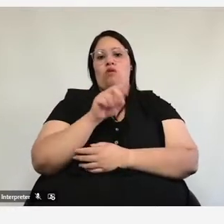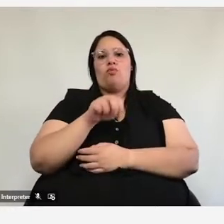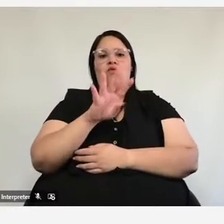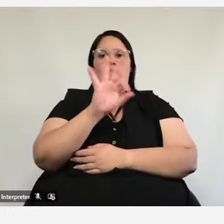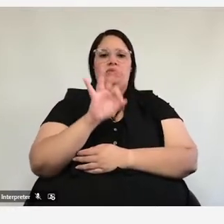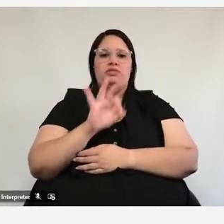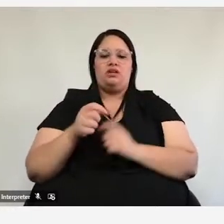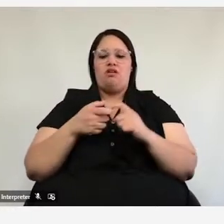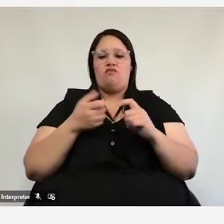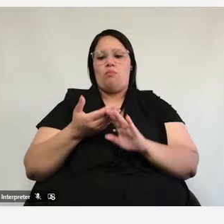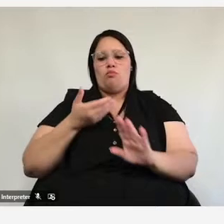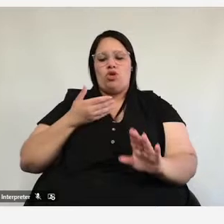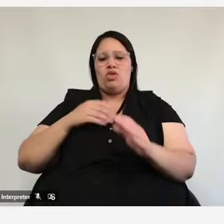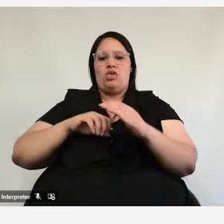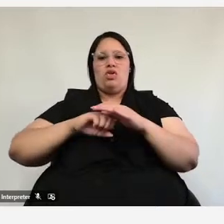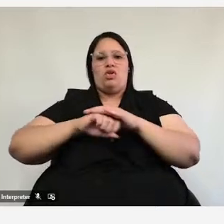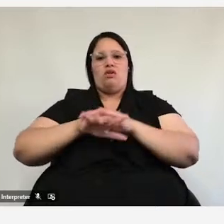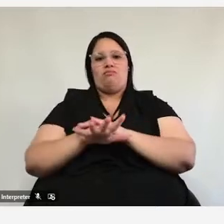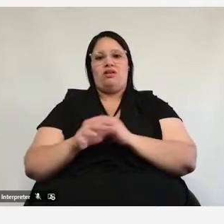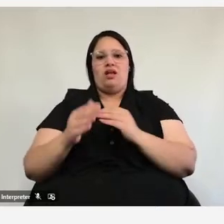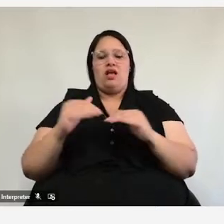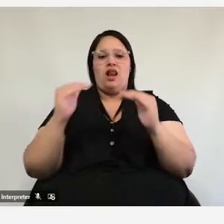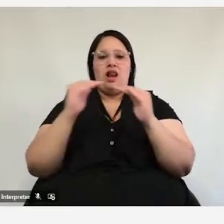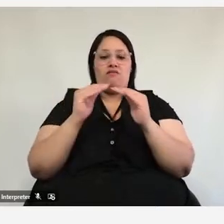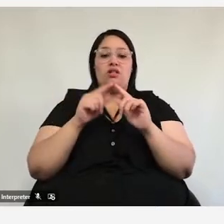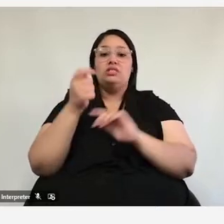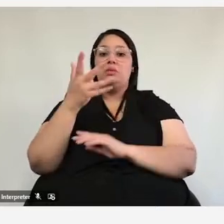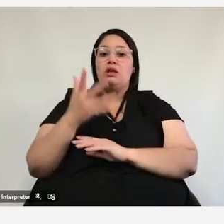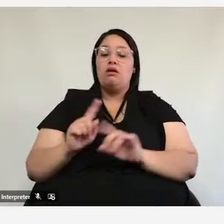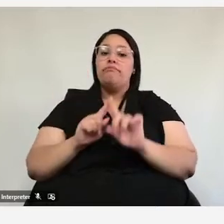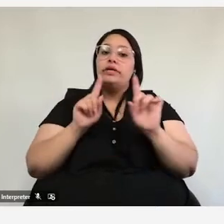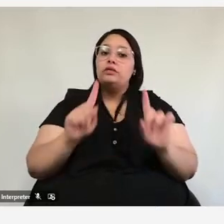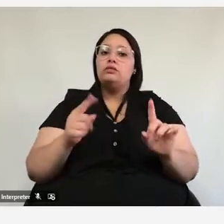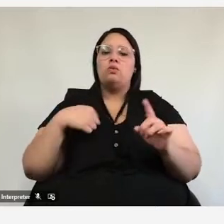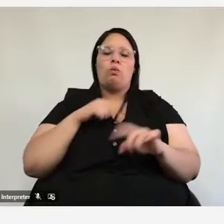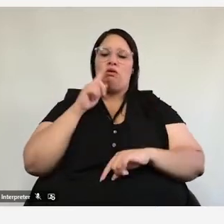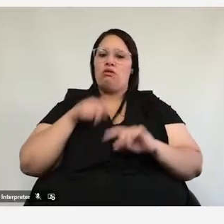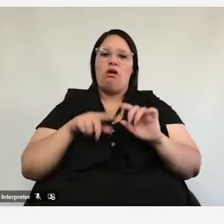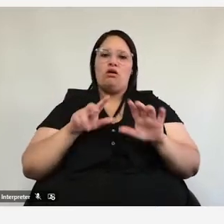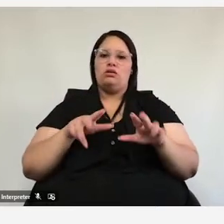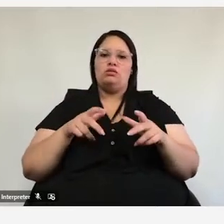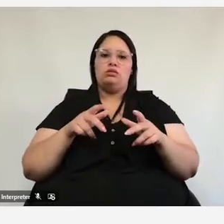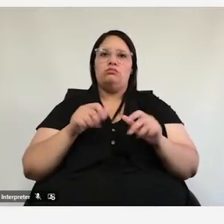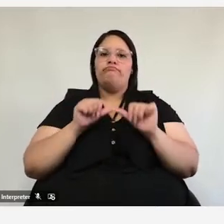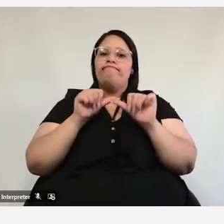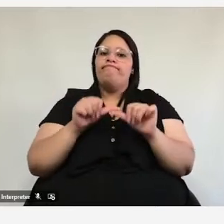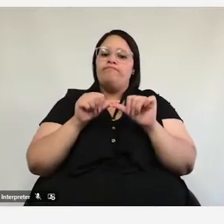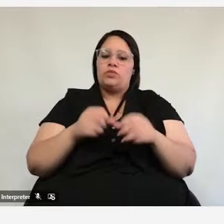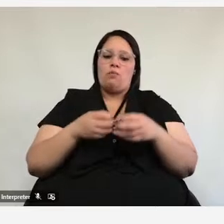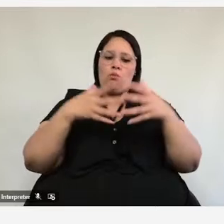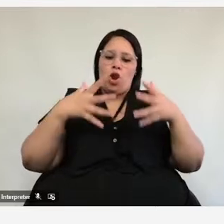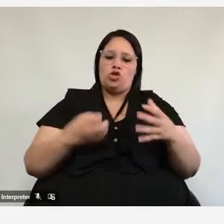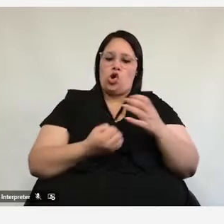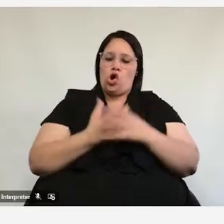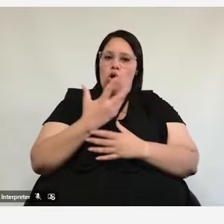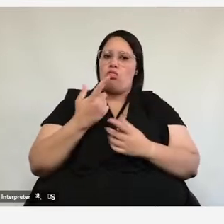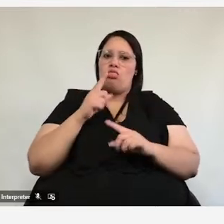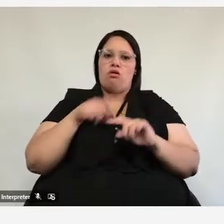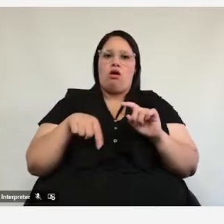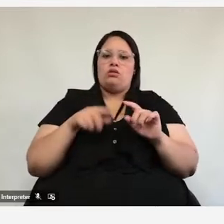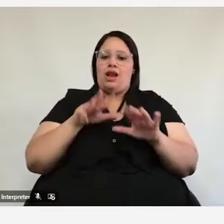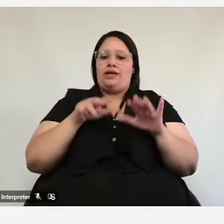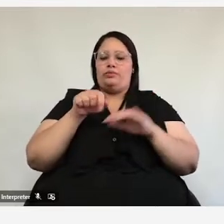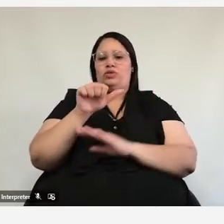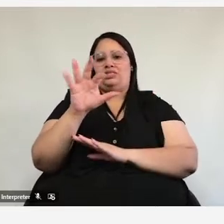since pre-pandemic levels. Speaker, however, we simply cannot keep up with population growth at